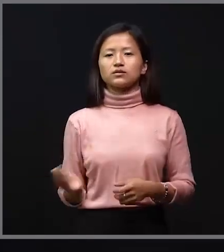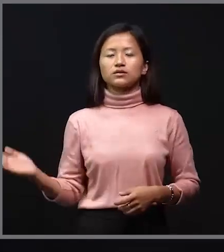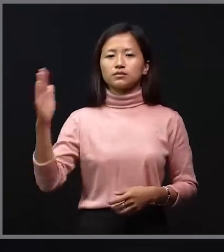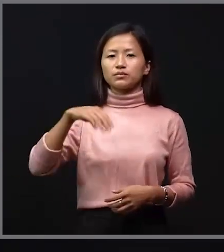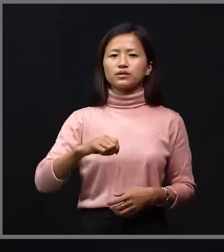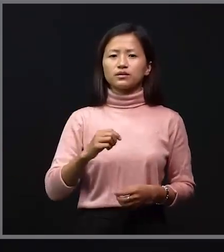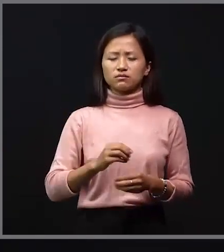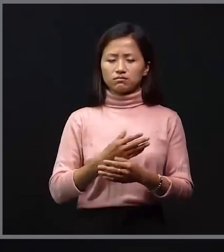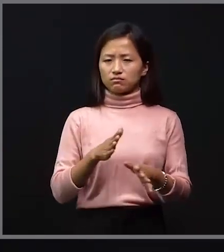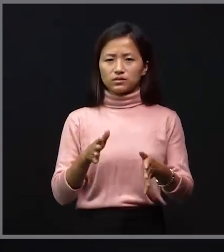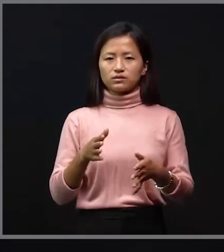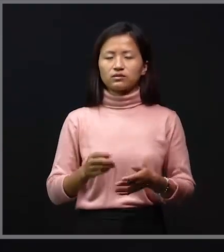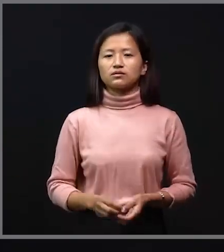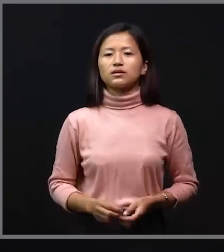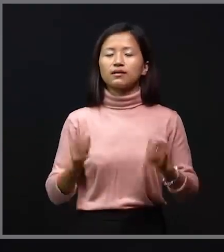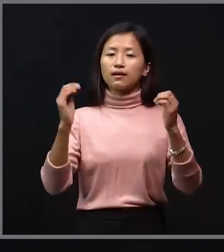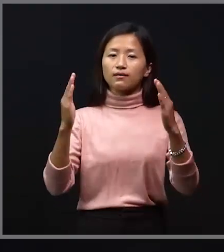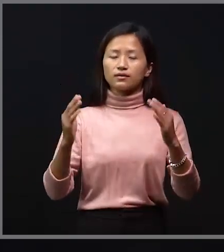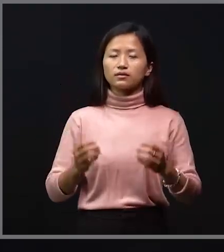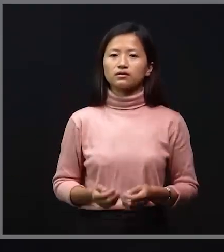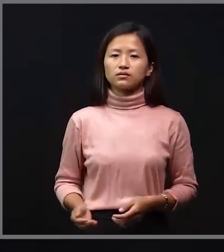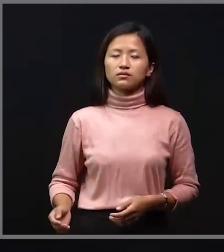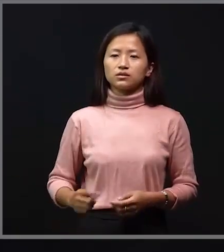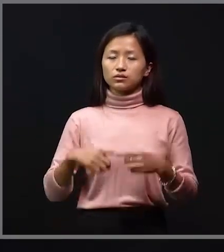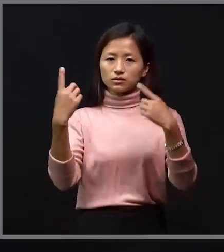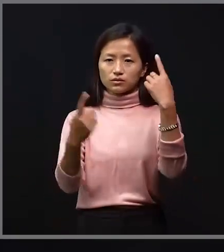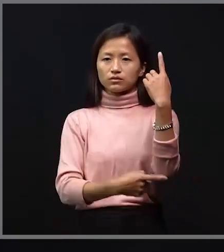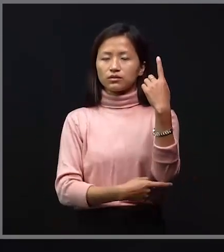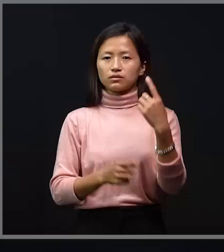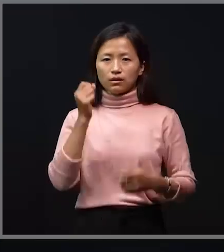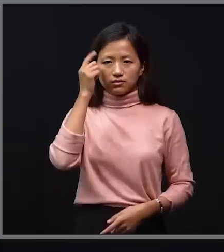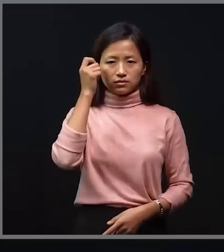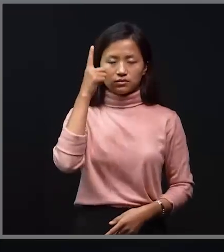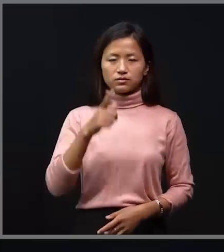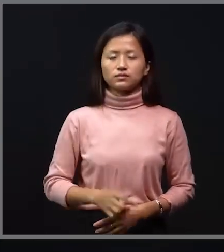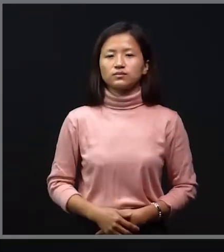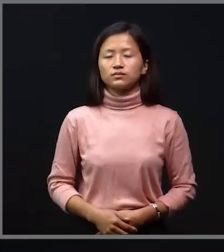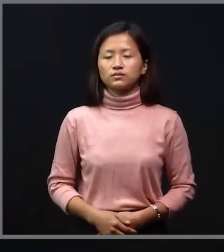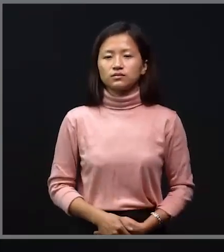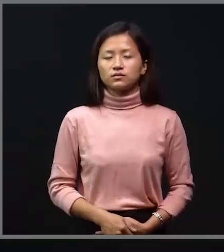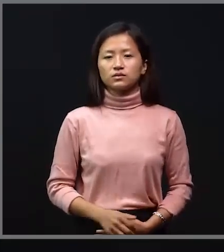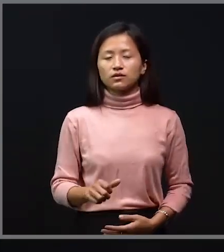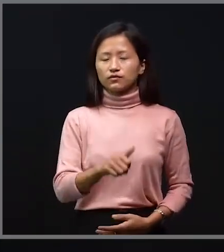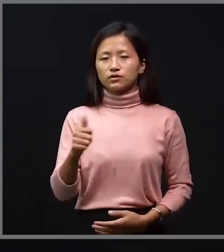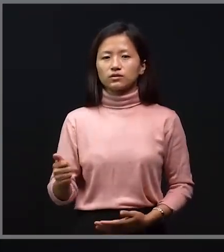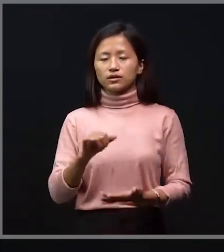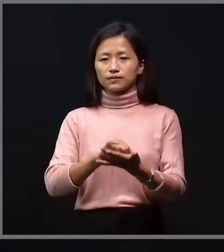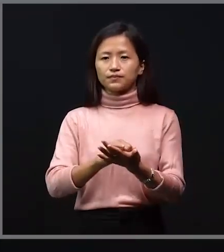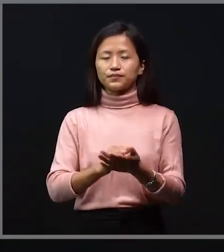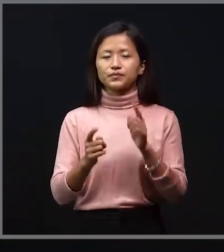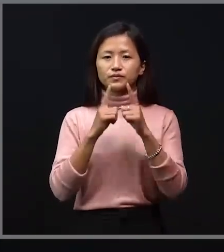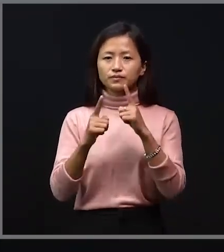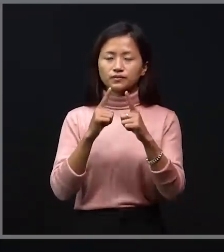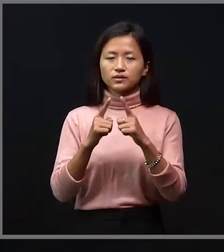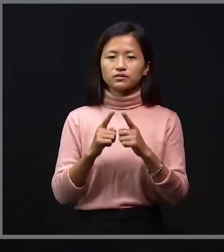because nothing could come out of it. Okay, they could not come to an understanding. Okay, then after that, again we have discussed